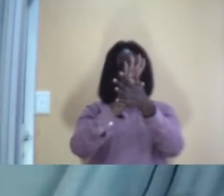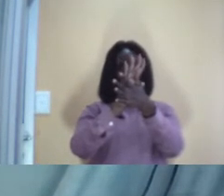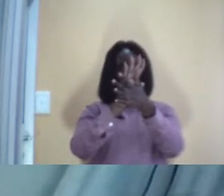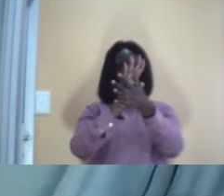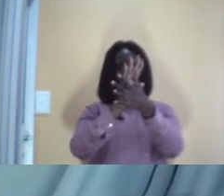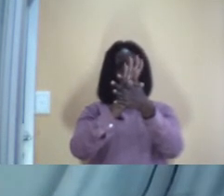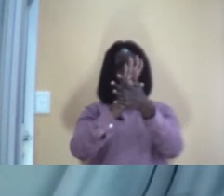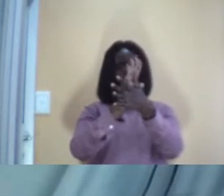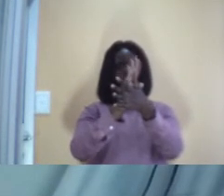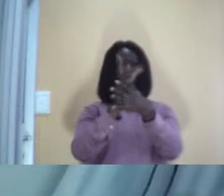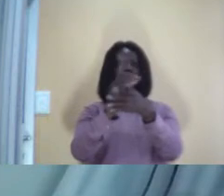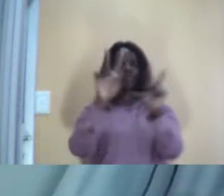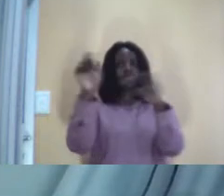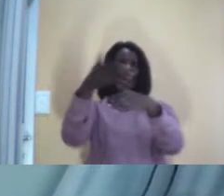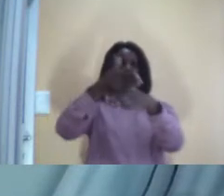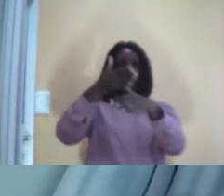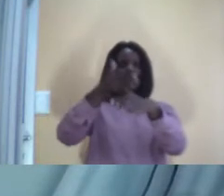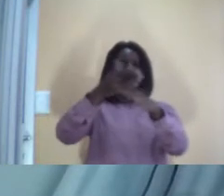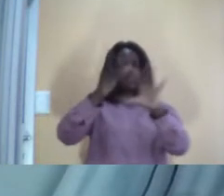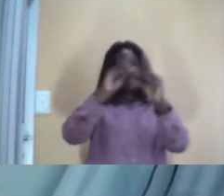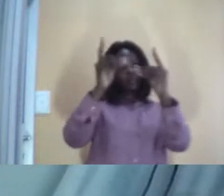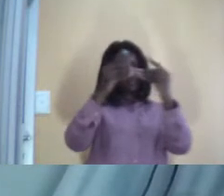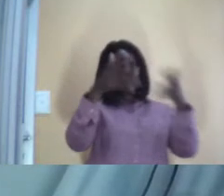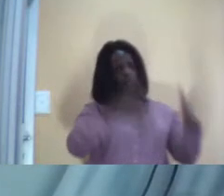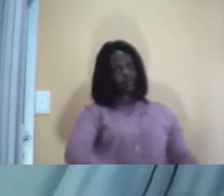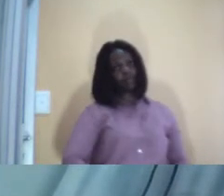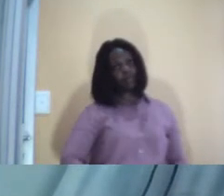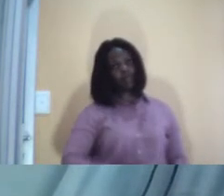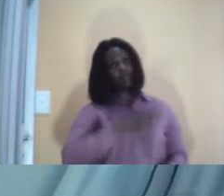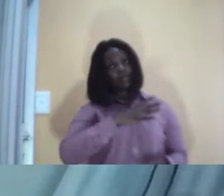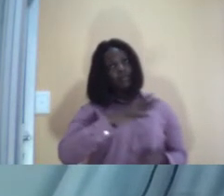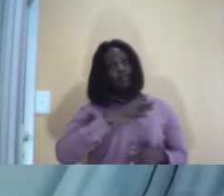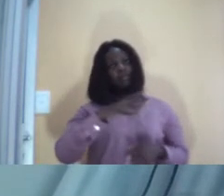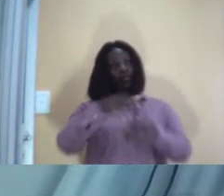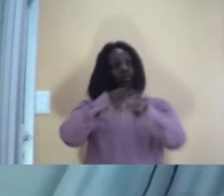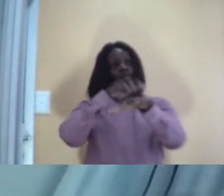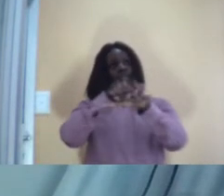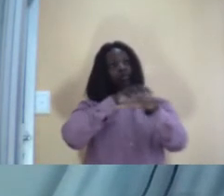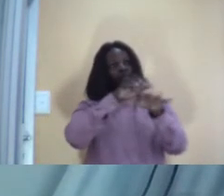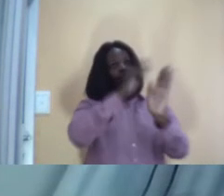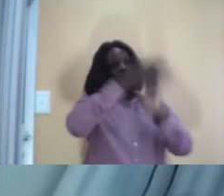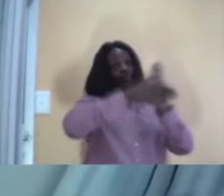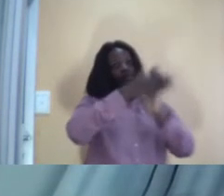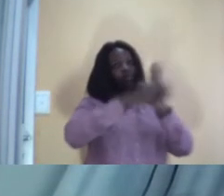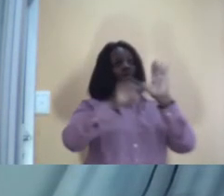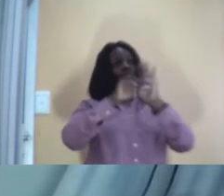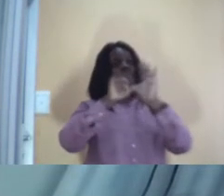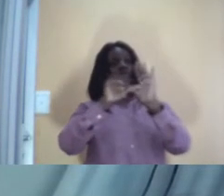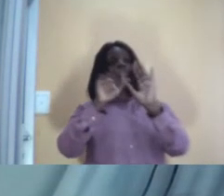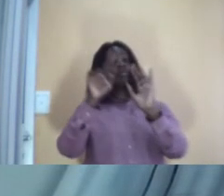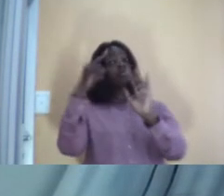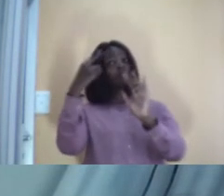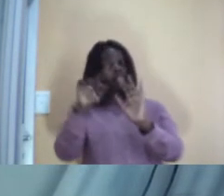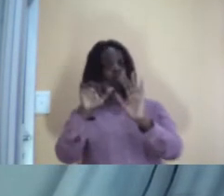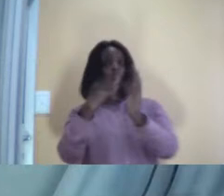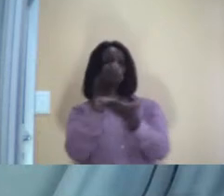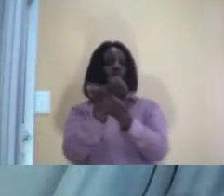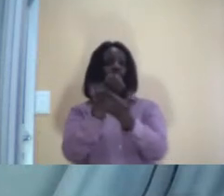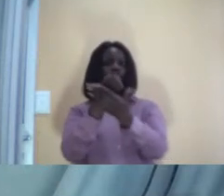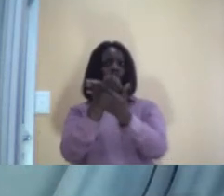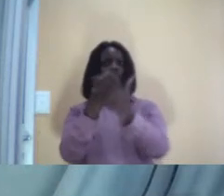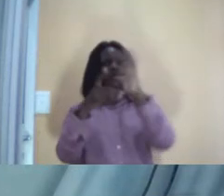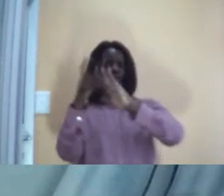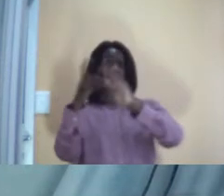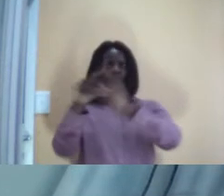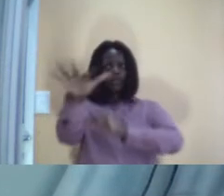effect of the functionality of the department. The agriculture sector is critical for the economic development of the rural